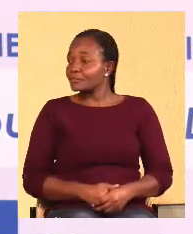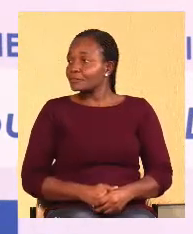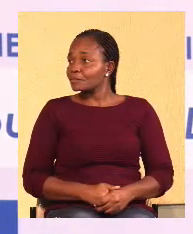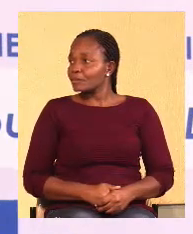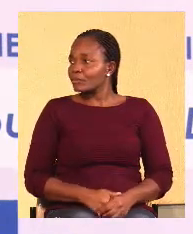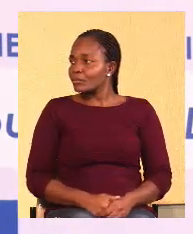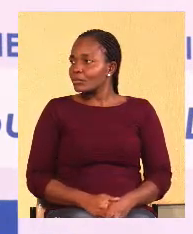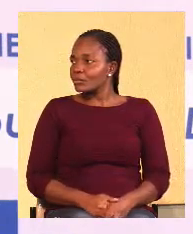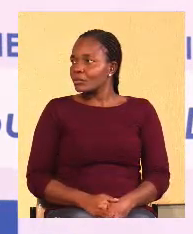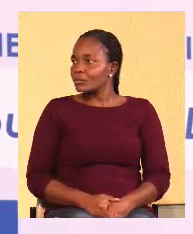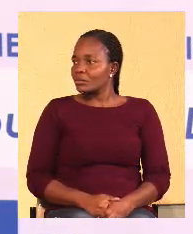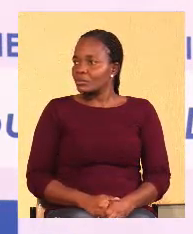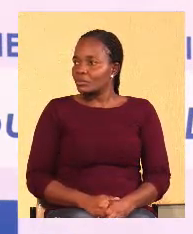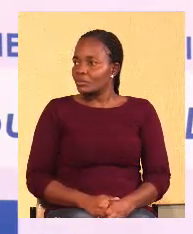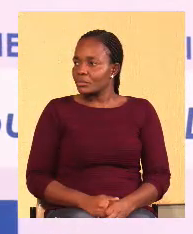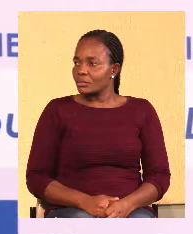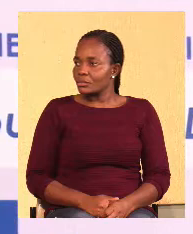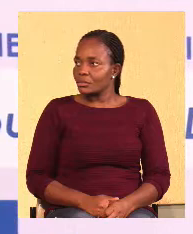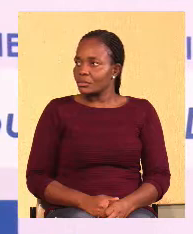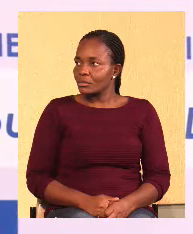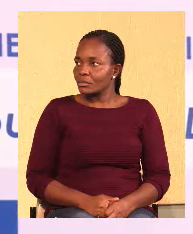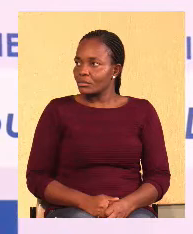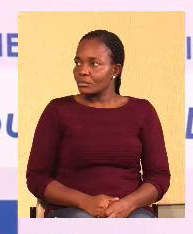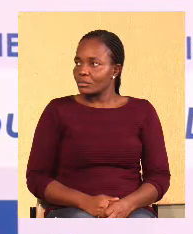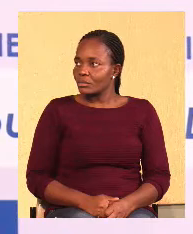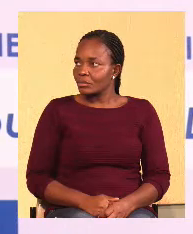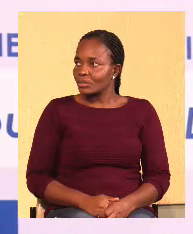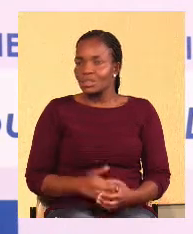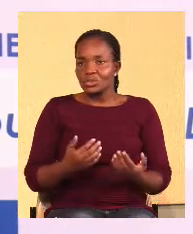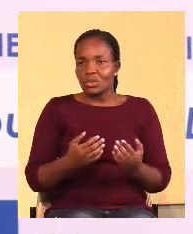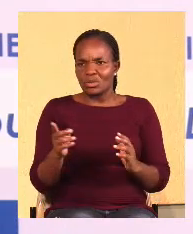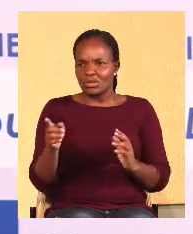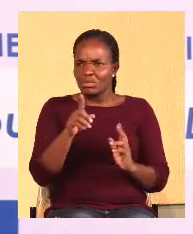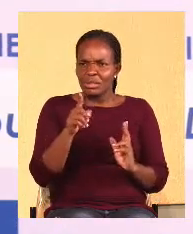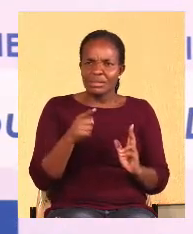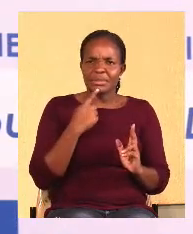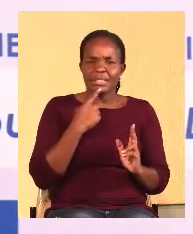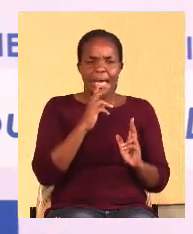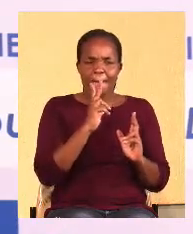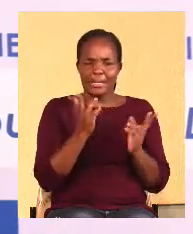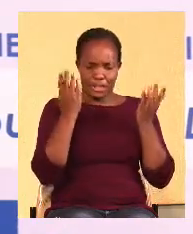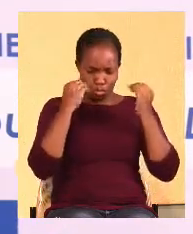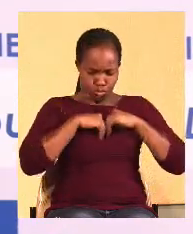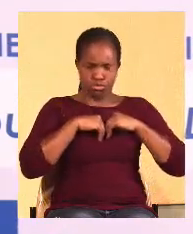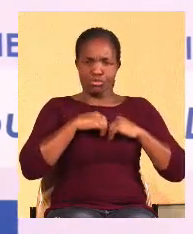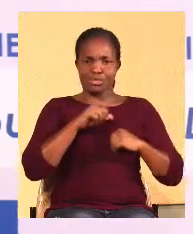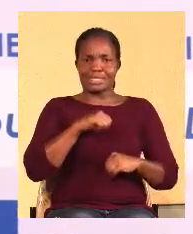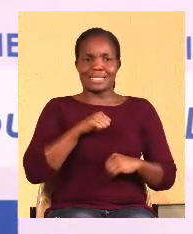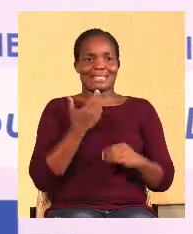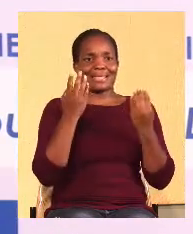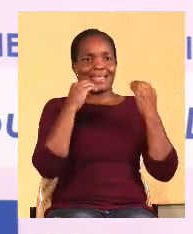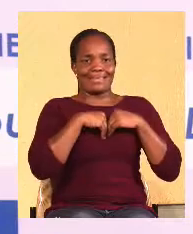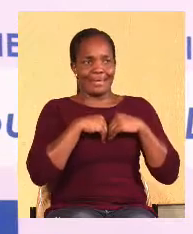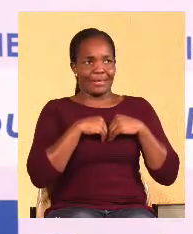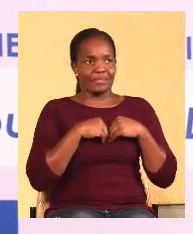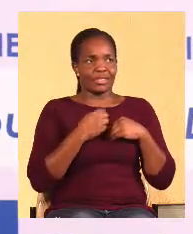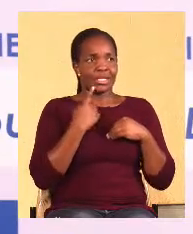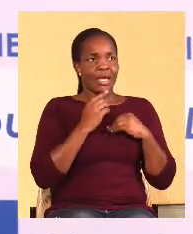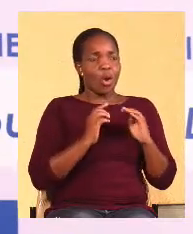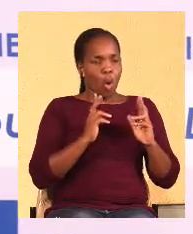like to know, if we say a person is infected, that means that your body has had a meeting with